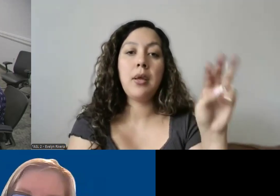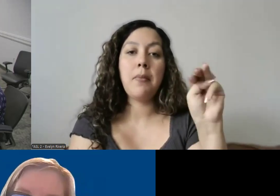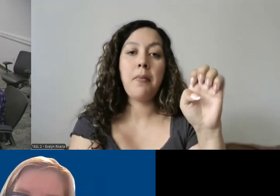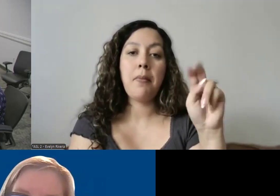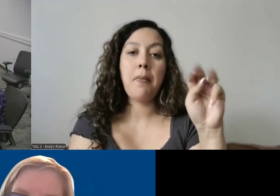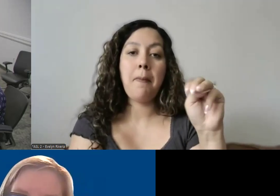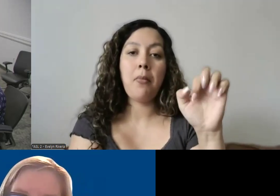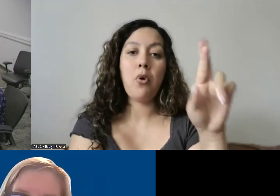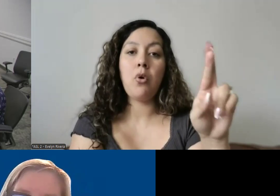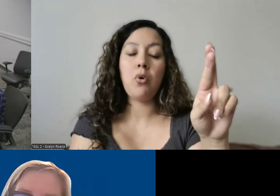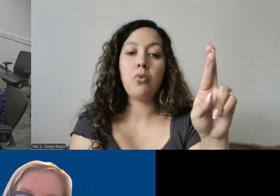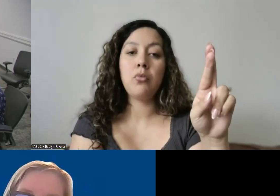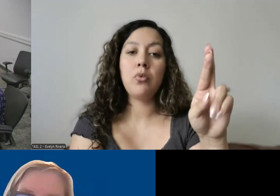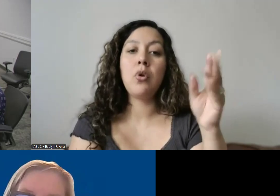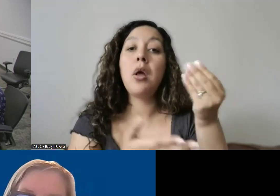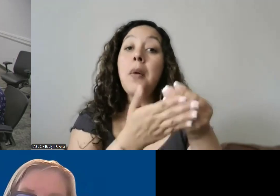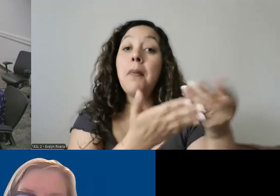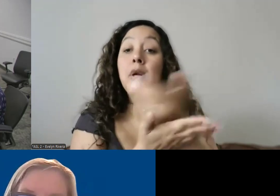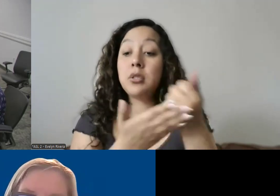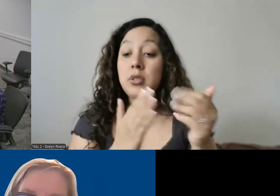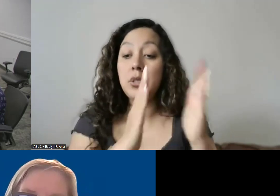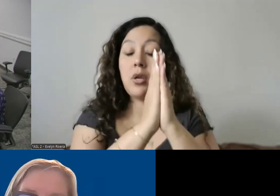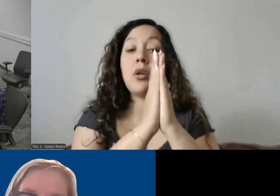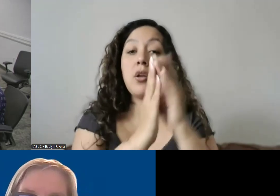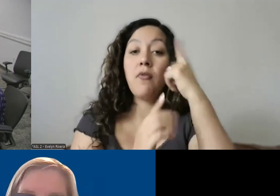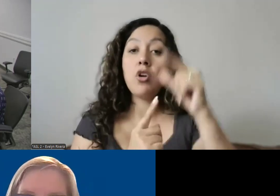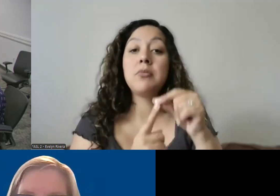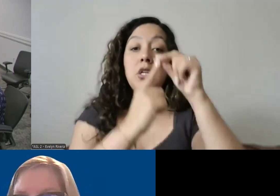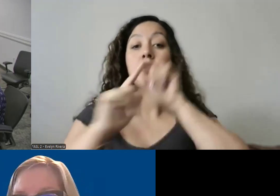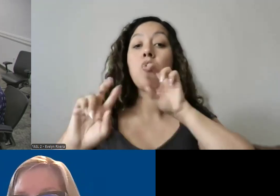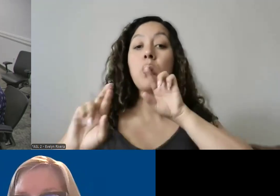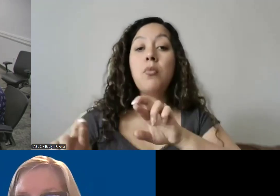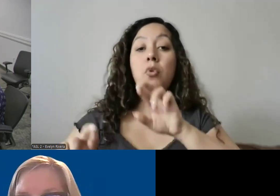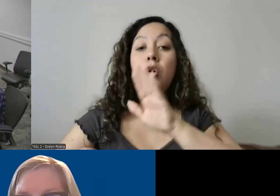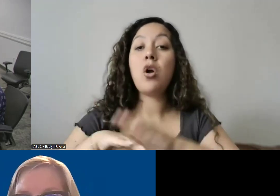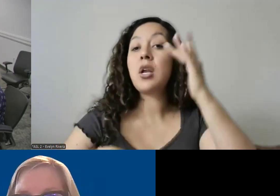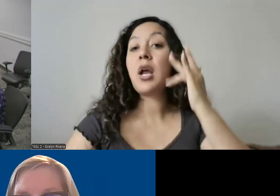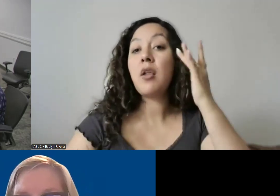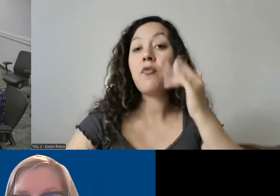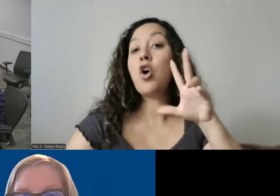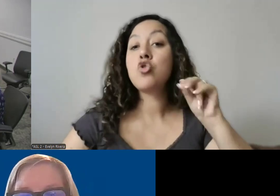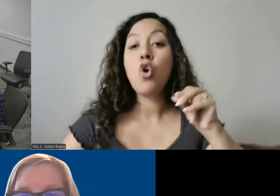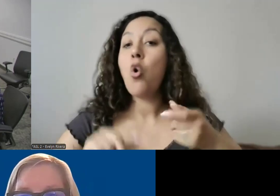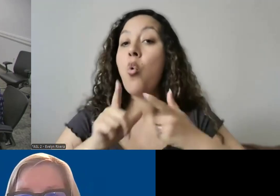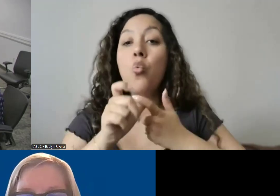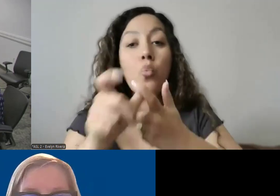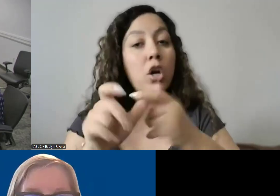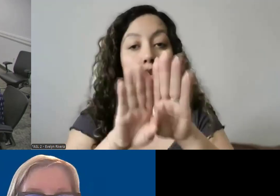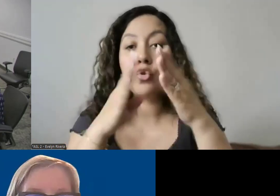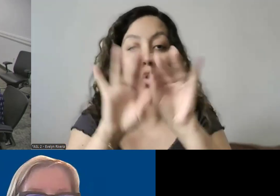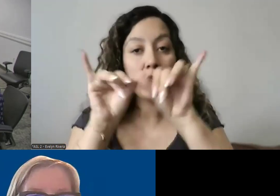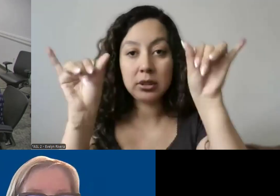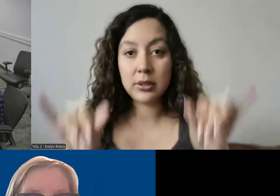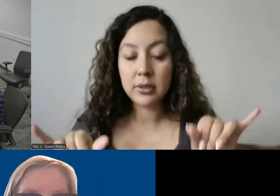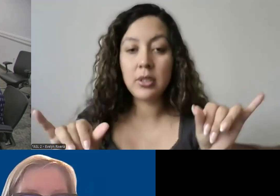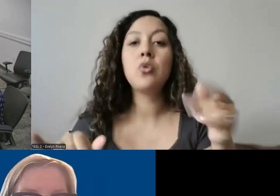his budget committee had asked for a special report on California's No Wrong Door system. And you'll see in